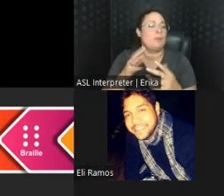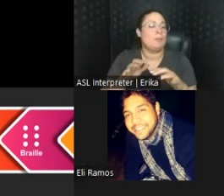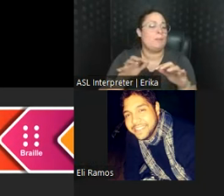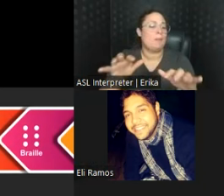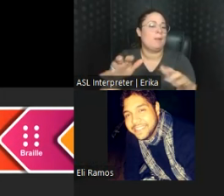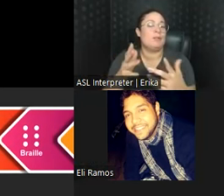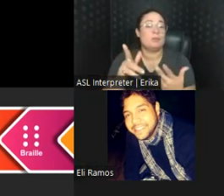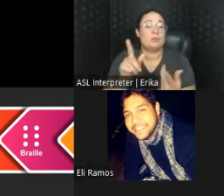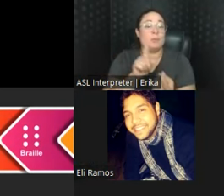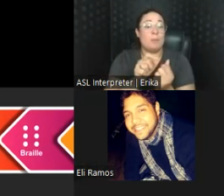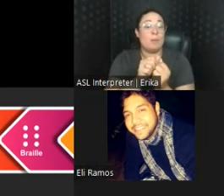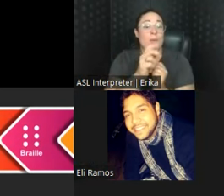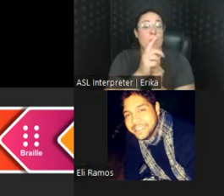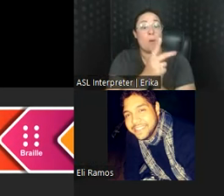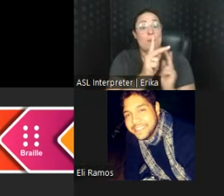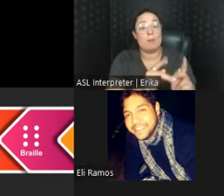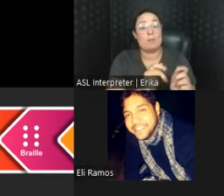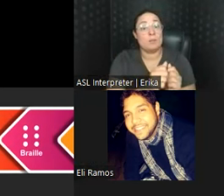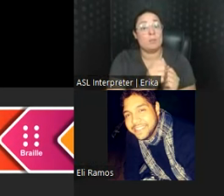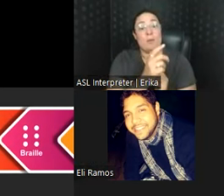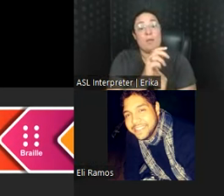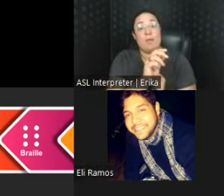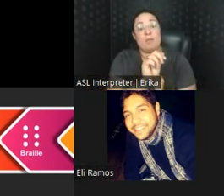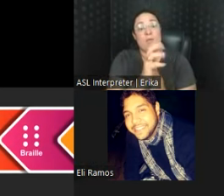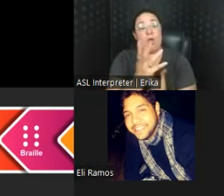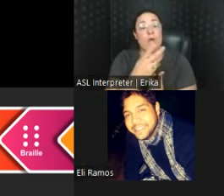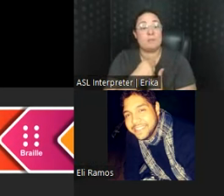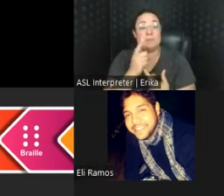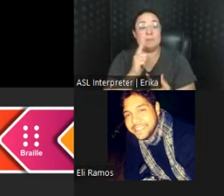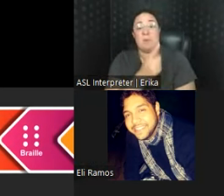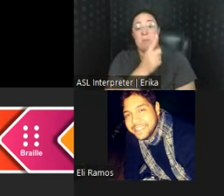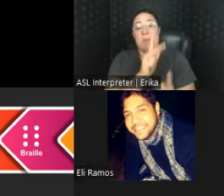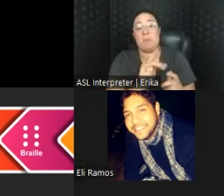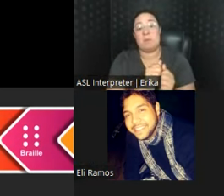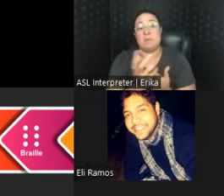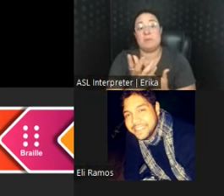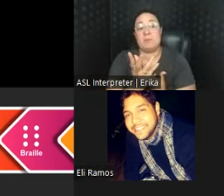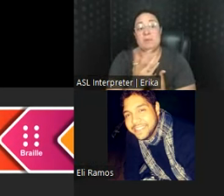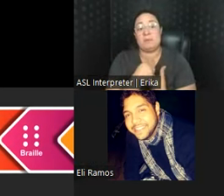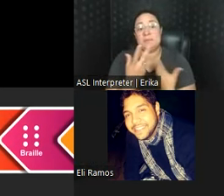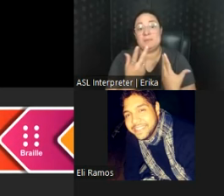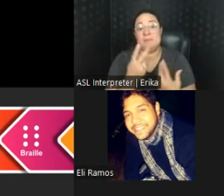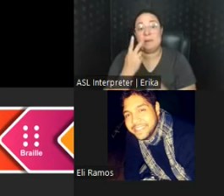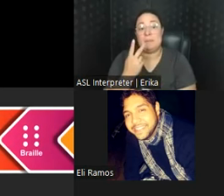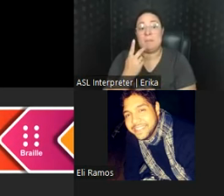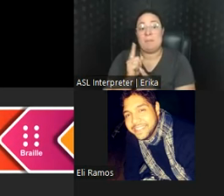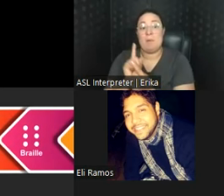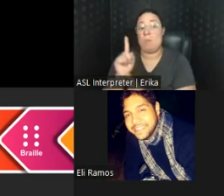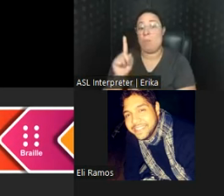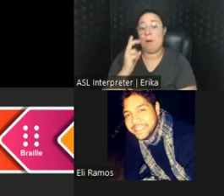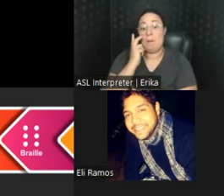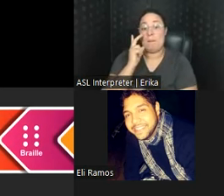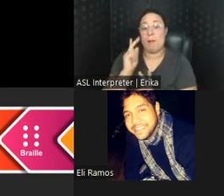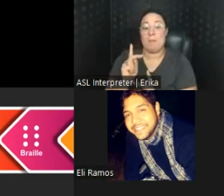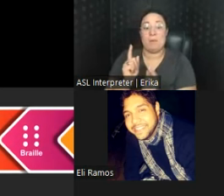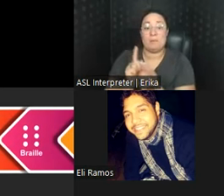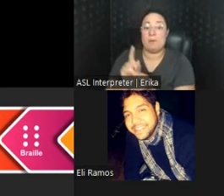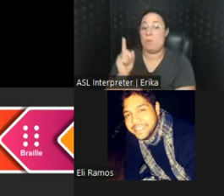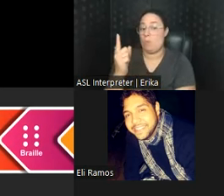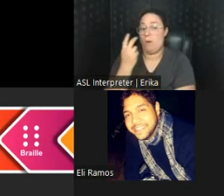with autism, you've met one person with autism. If you've met one blind person, you've met one blind person. There are